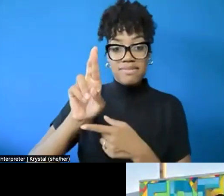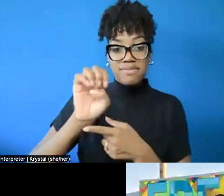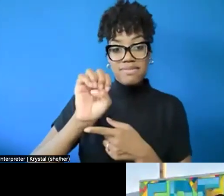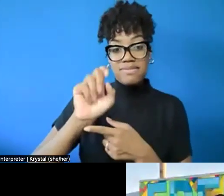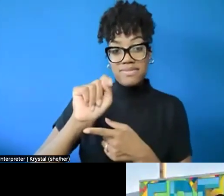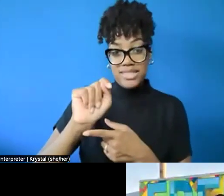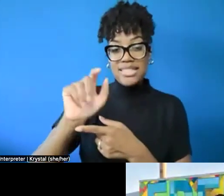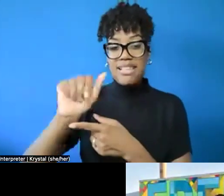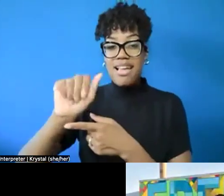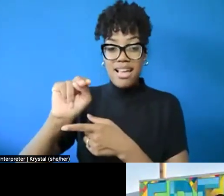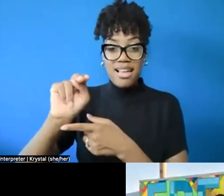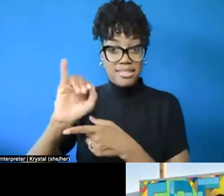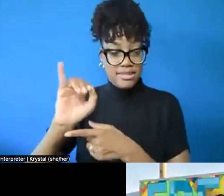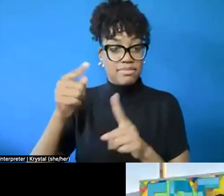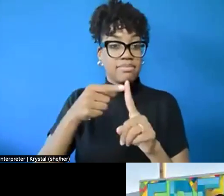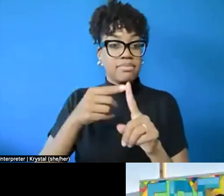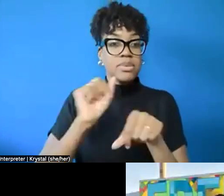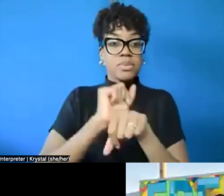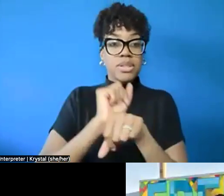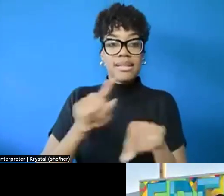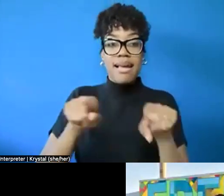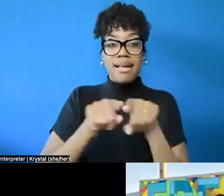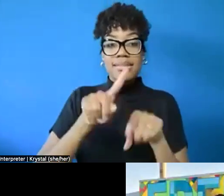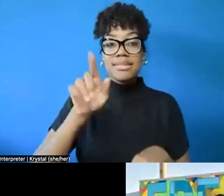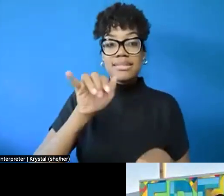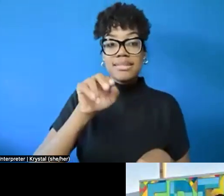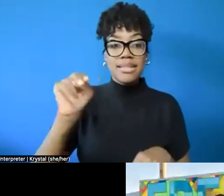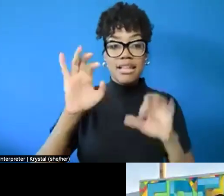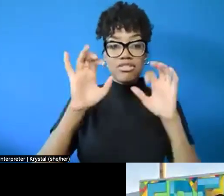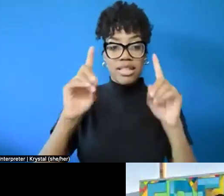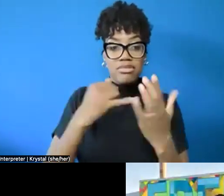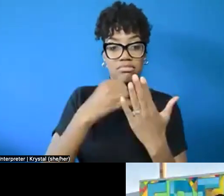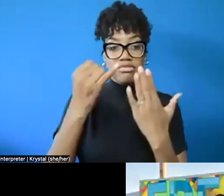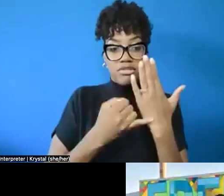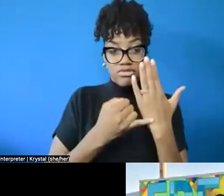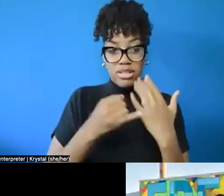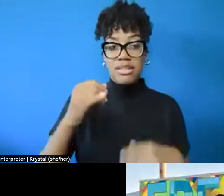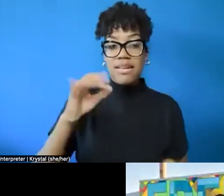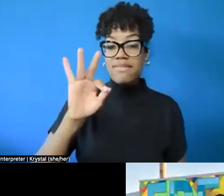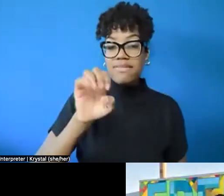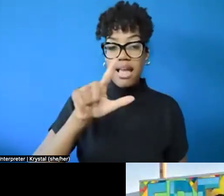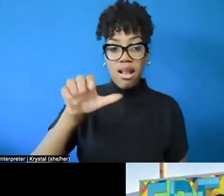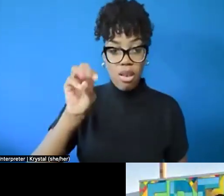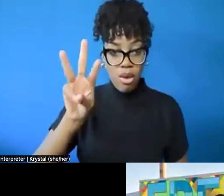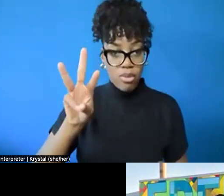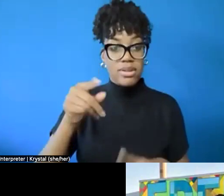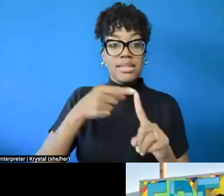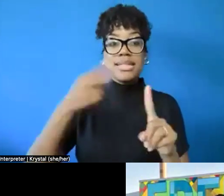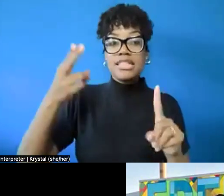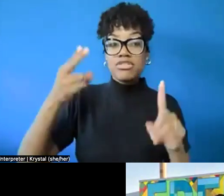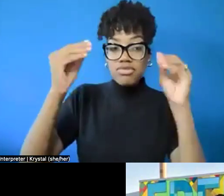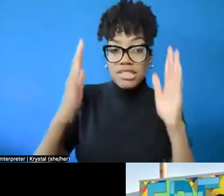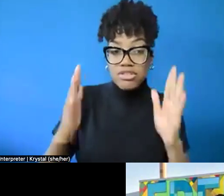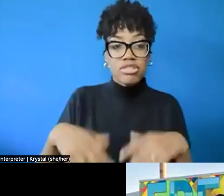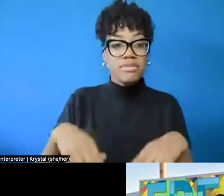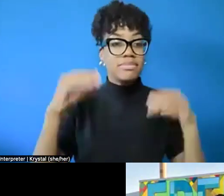and curriculum developer, and they are currently a doctoral candidate at the University of Pennsylvania. We also have